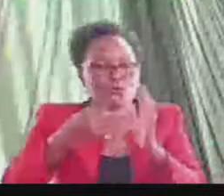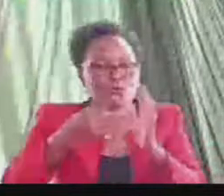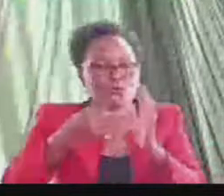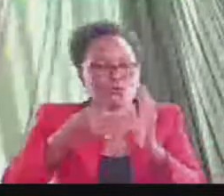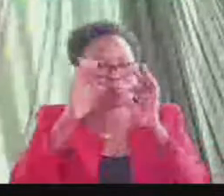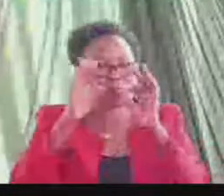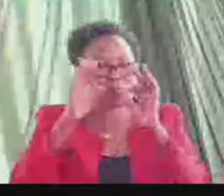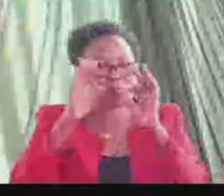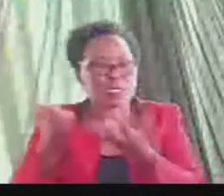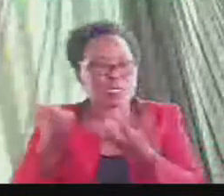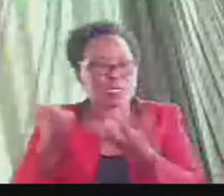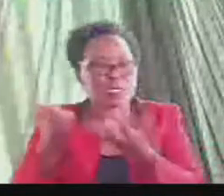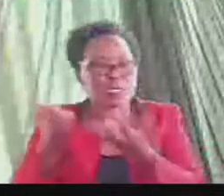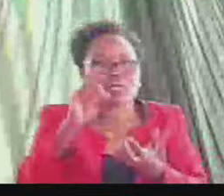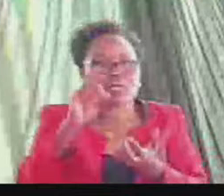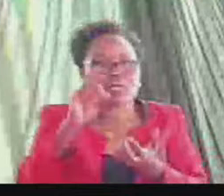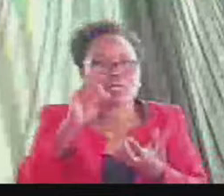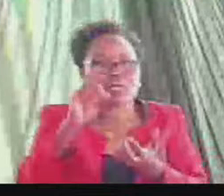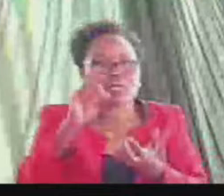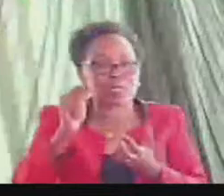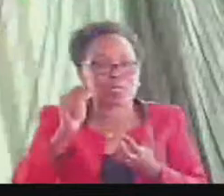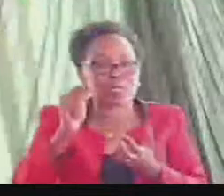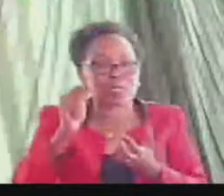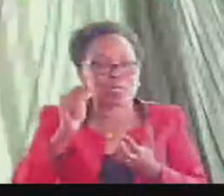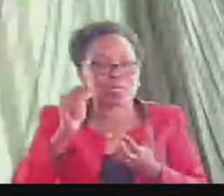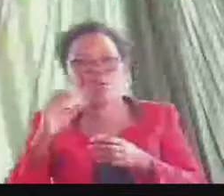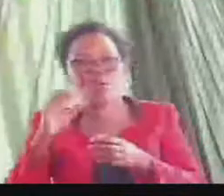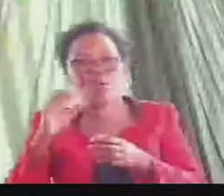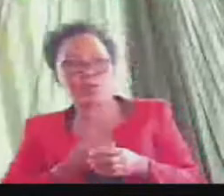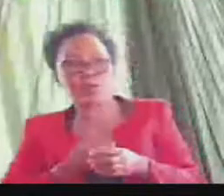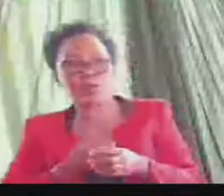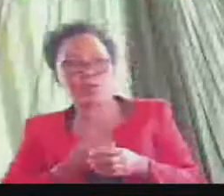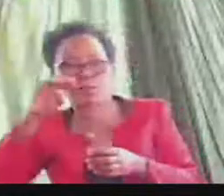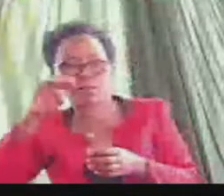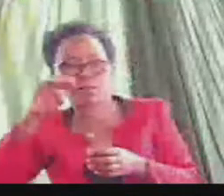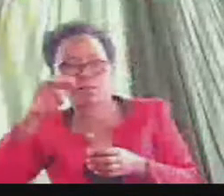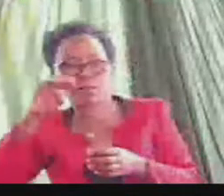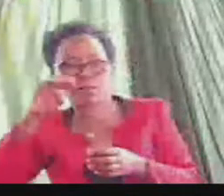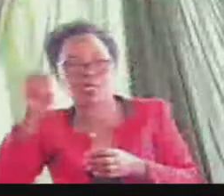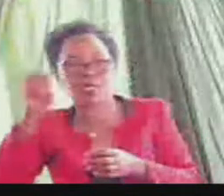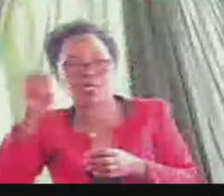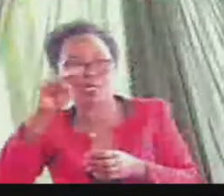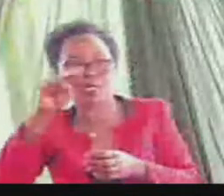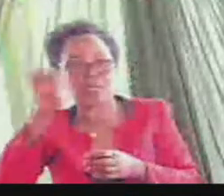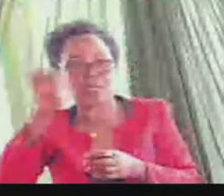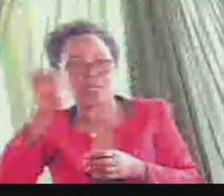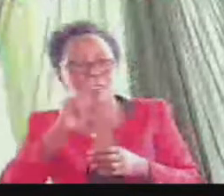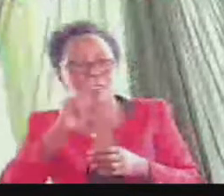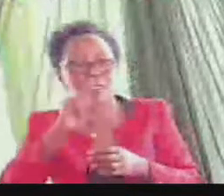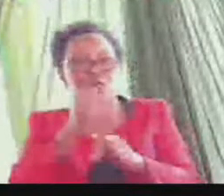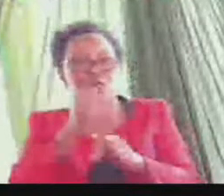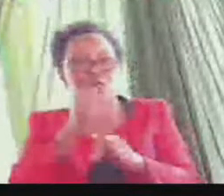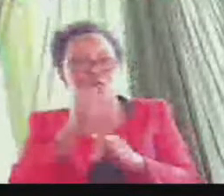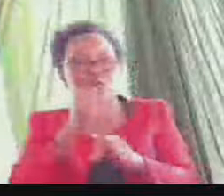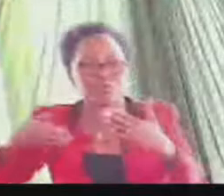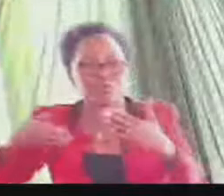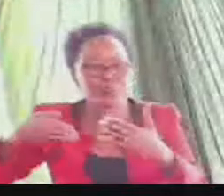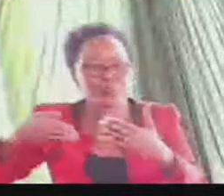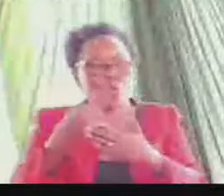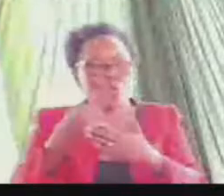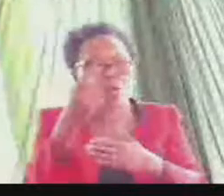DCRT of Commissioner Majanja, what has he been doing for the last 1 month?